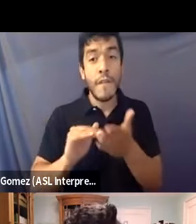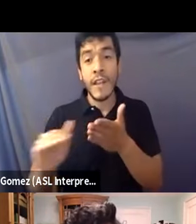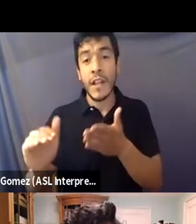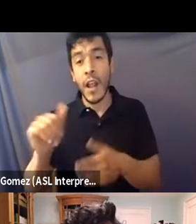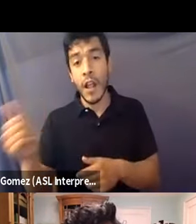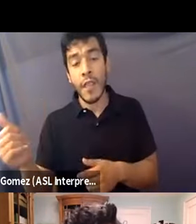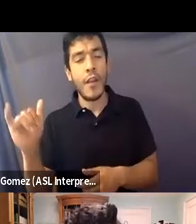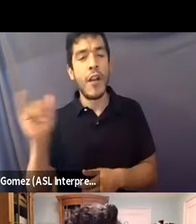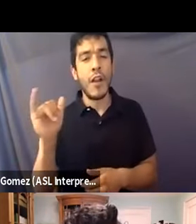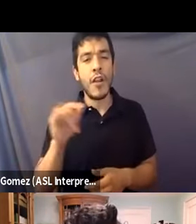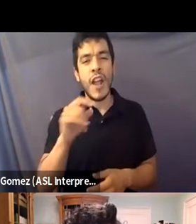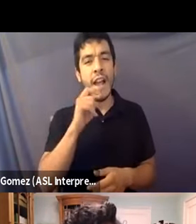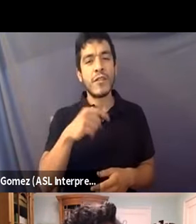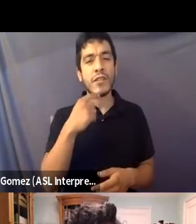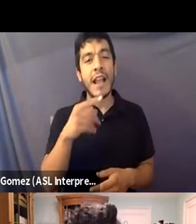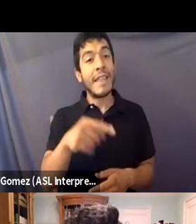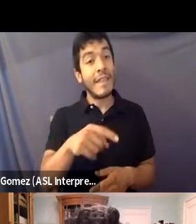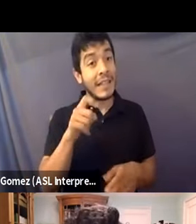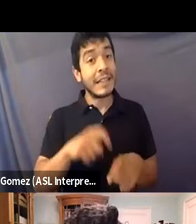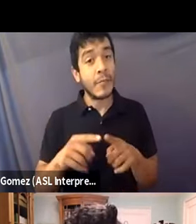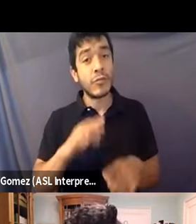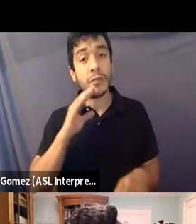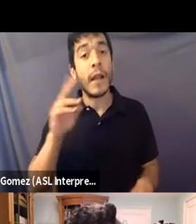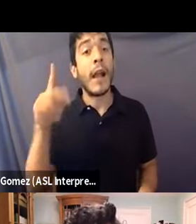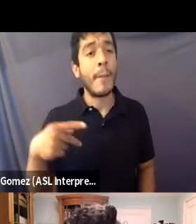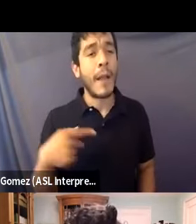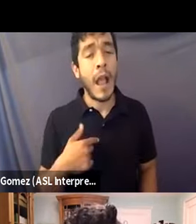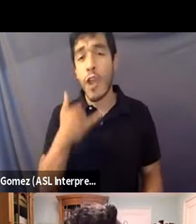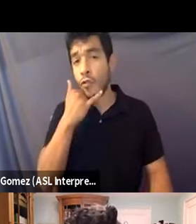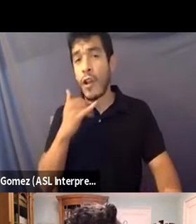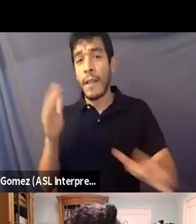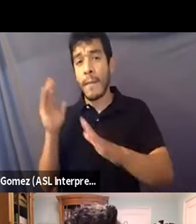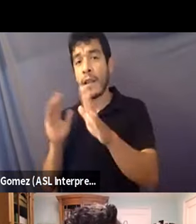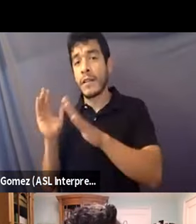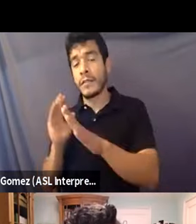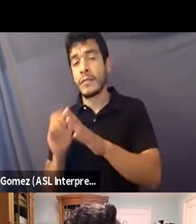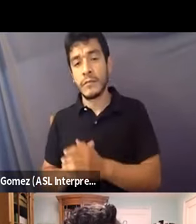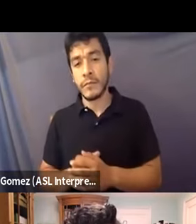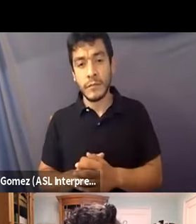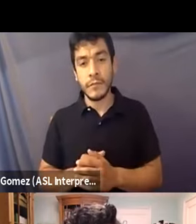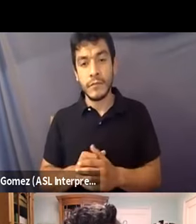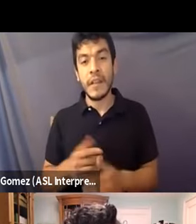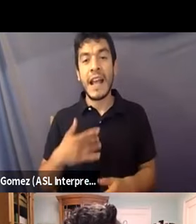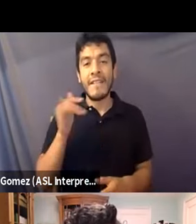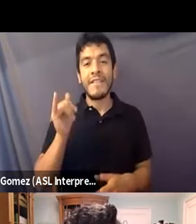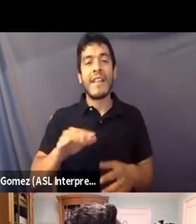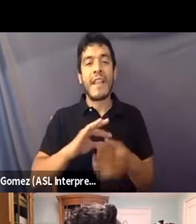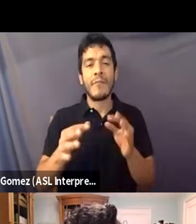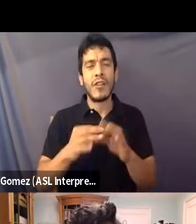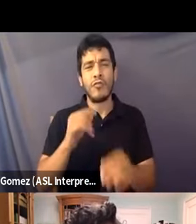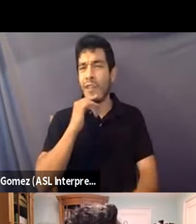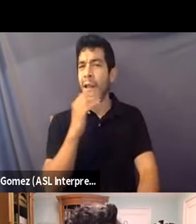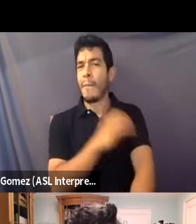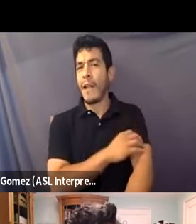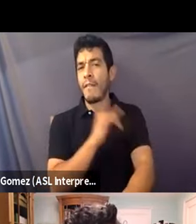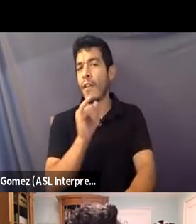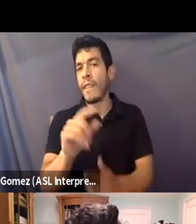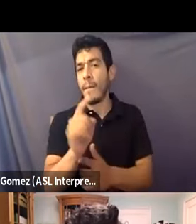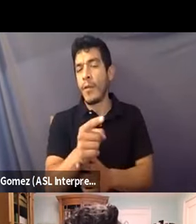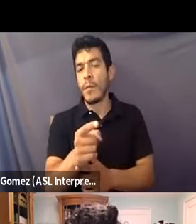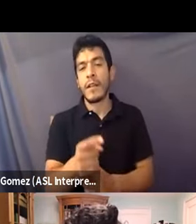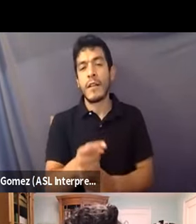be like, this is the time to speak out. I was wrong. Um, and I feel like that message was really powerful in that moment. And I